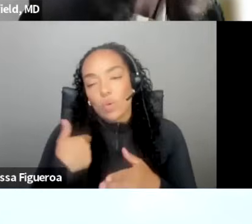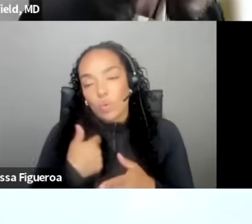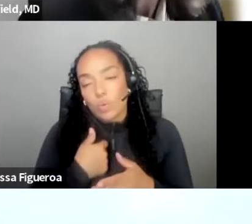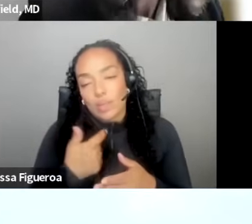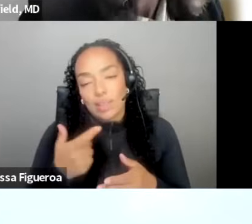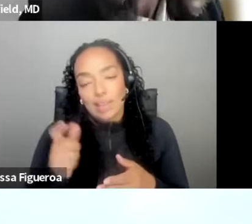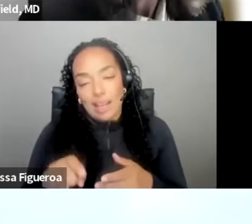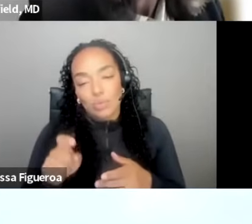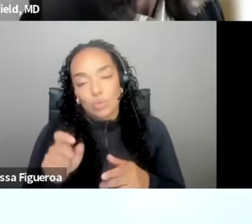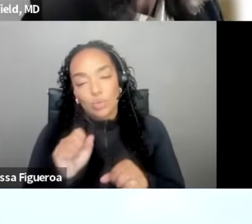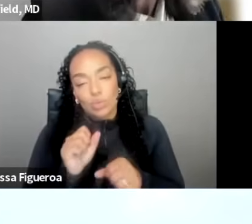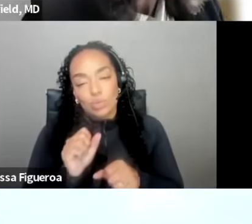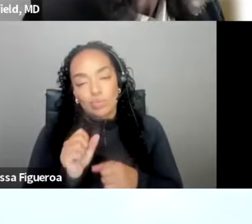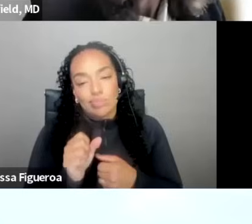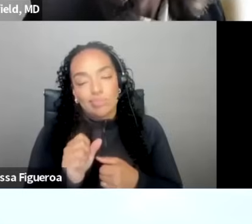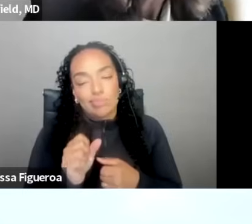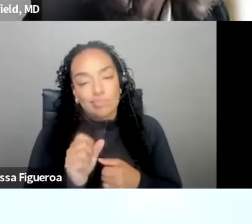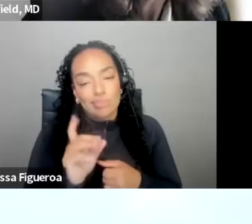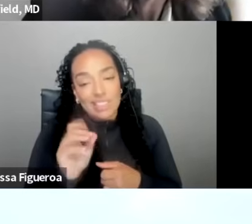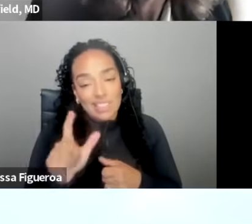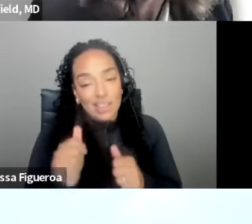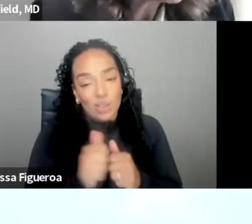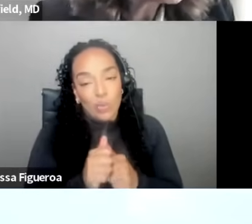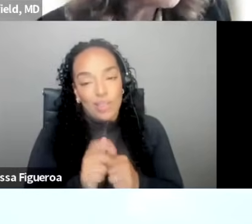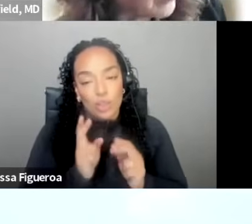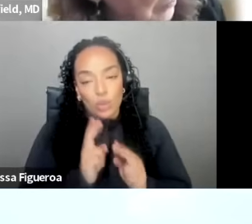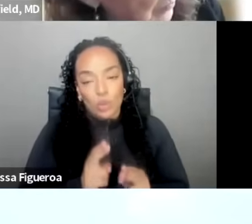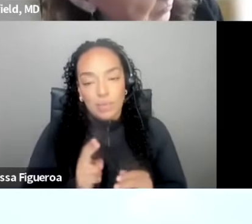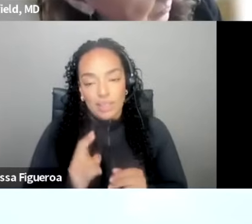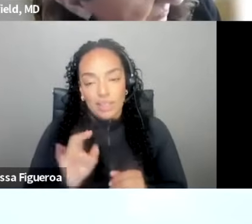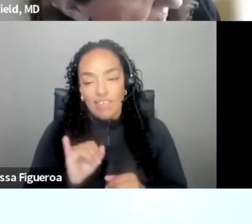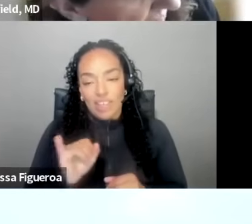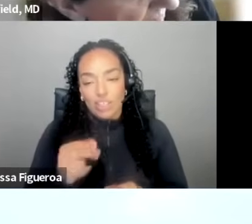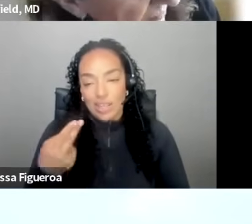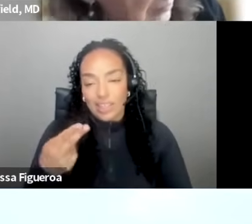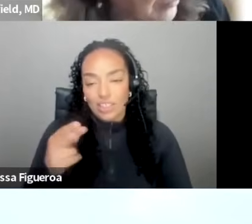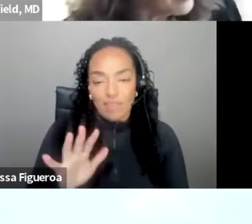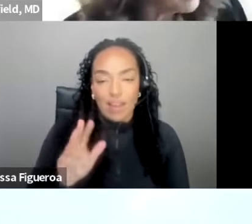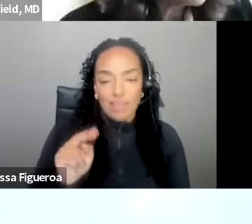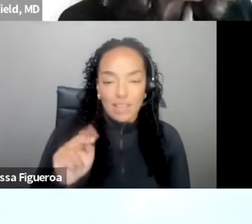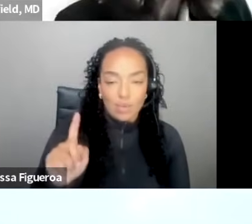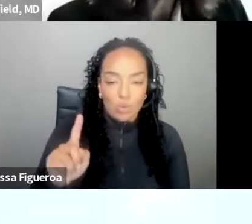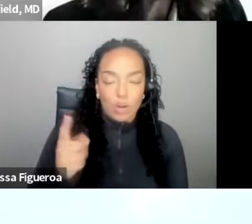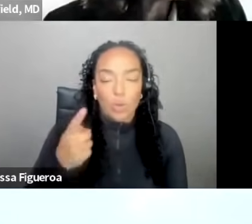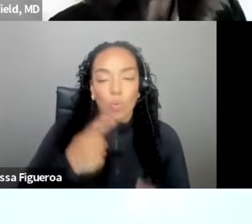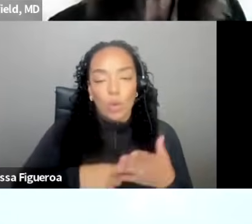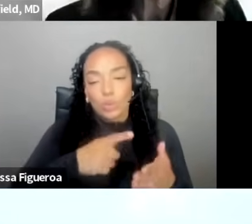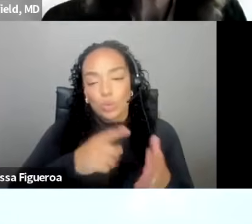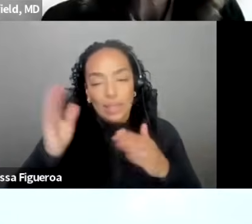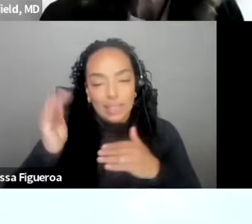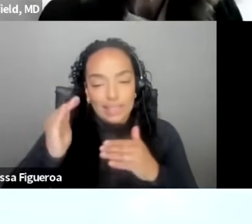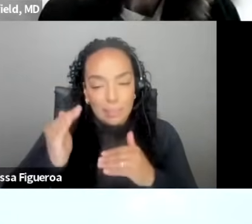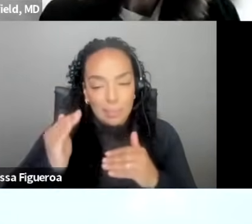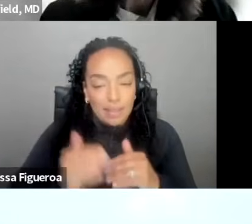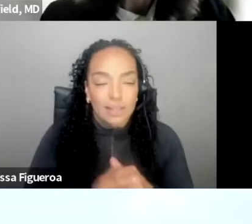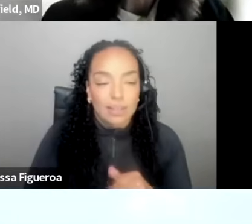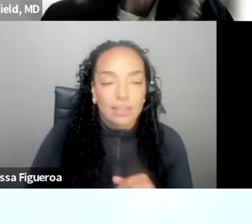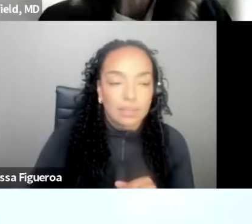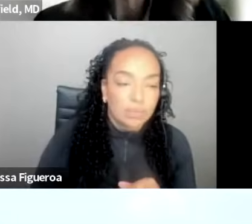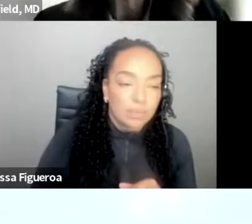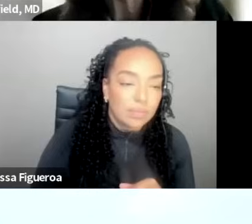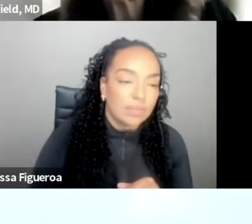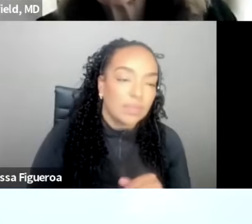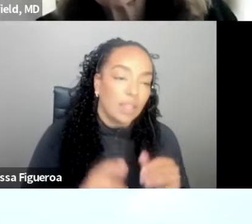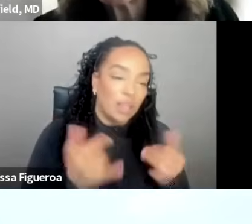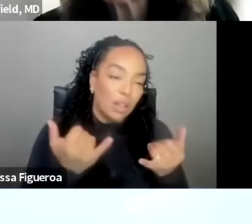H5N1 human infection. But what do you anticipate coming online? Well, of the things that we're currently supporting,